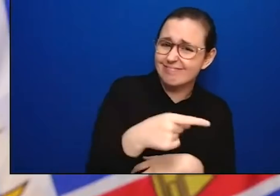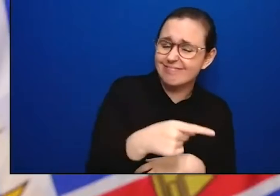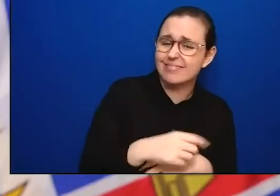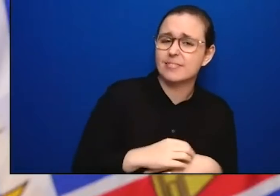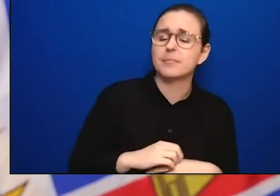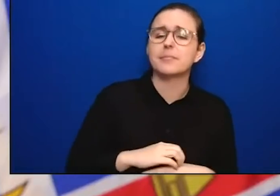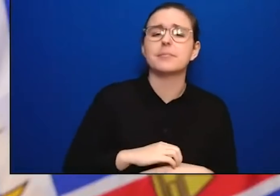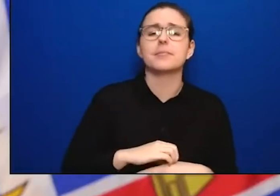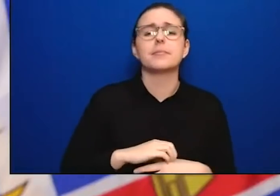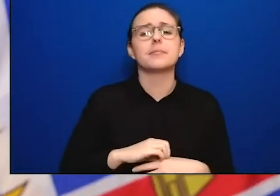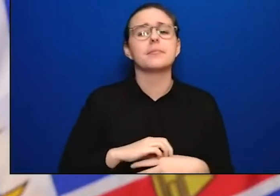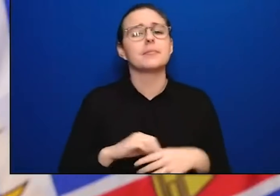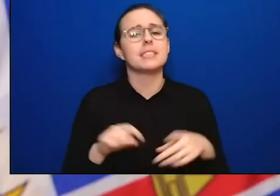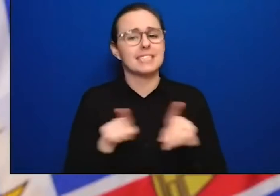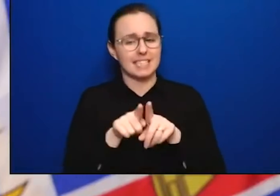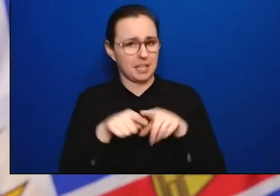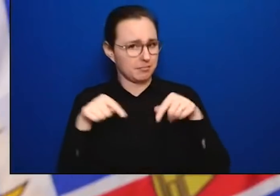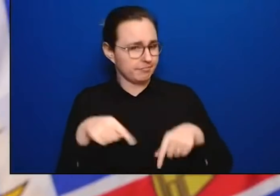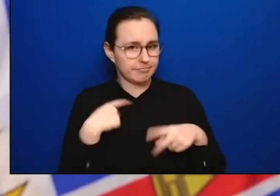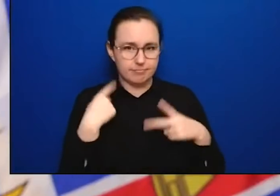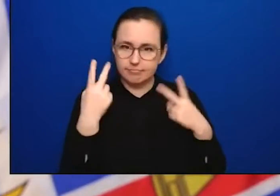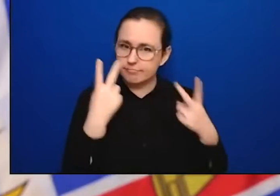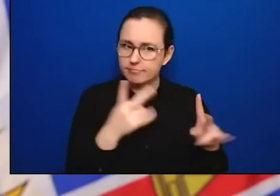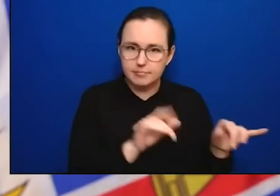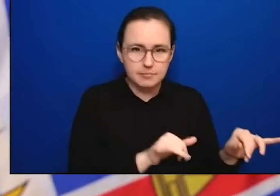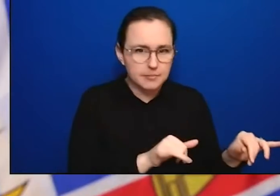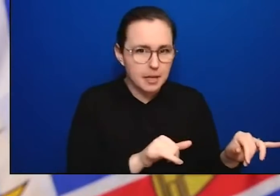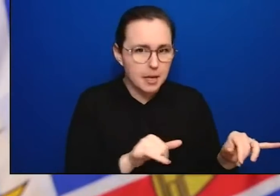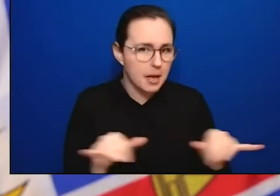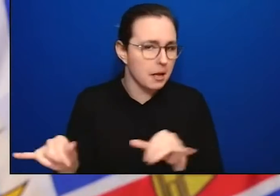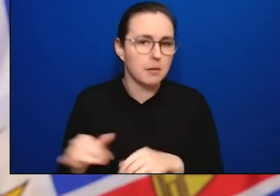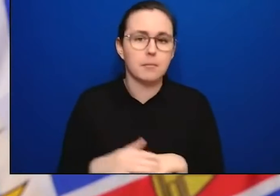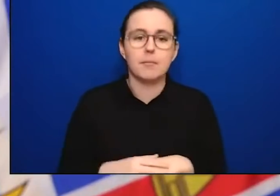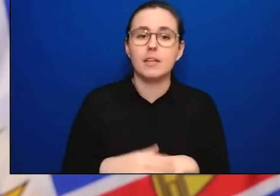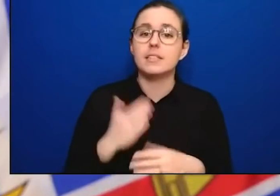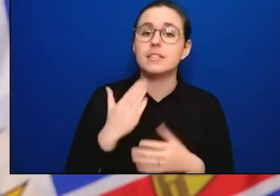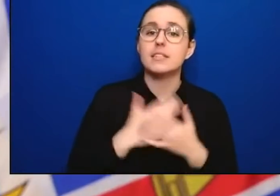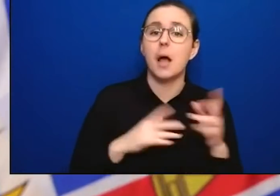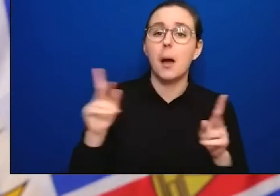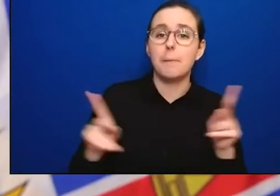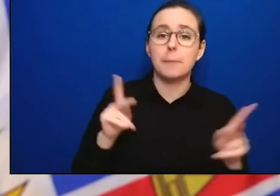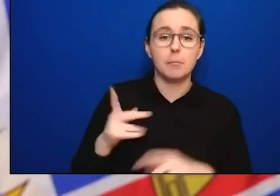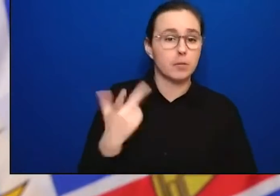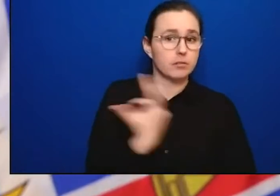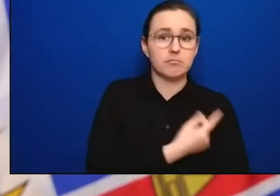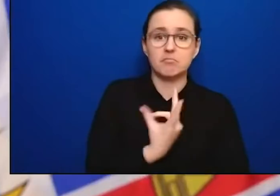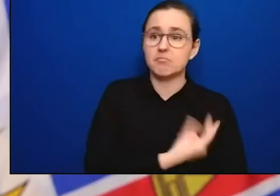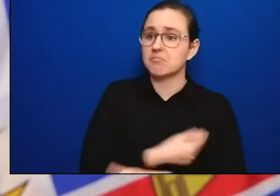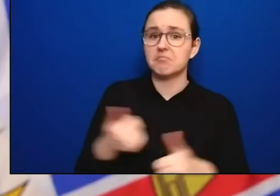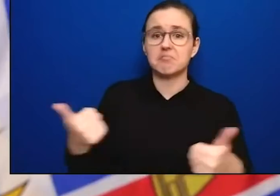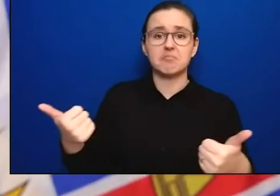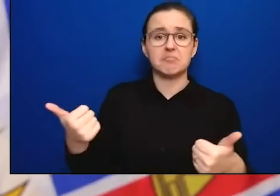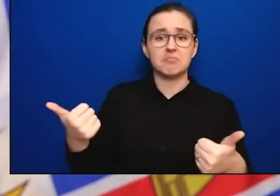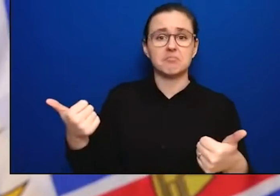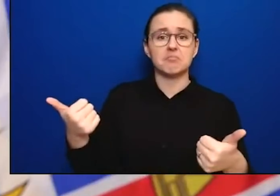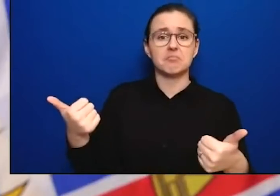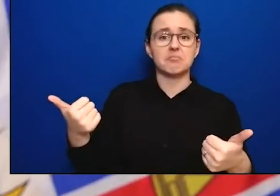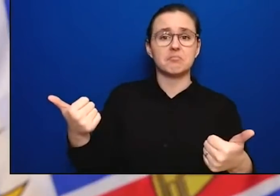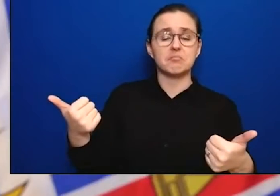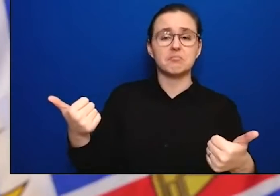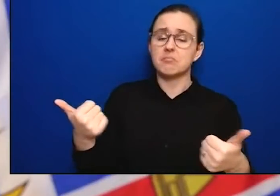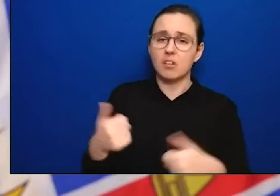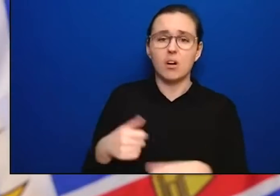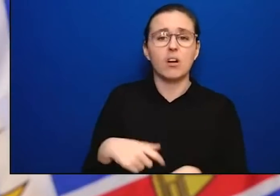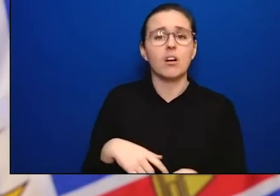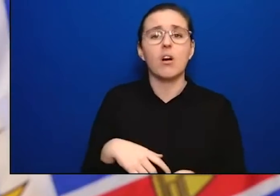it. It goes back to the same things that we've seen all along, that there's one of the things is confidence in the vaccine,